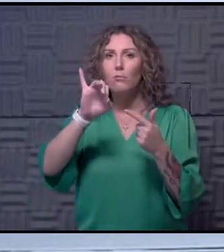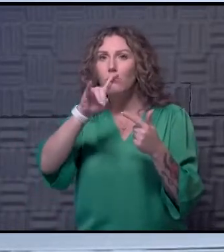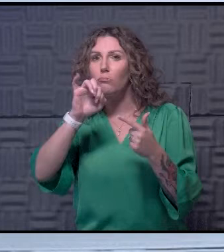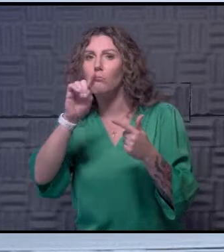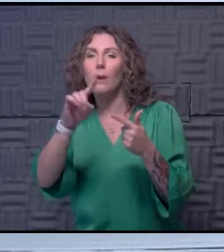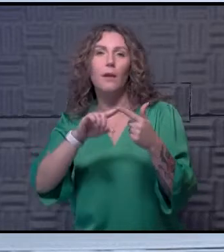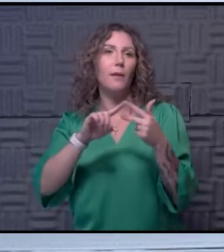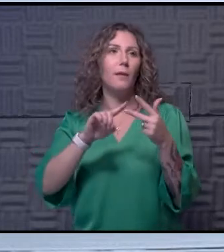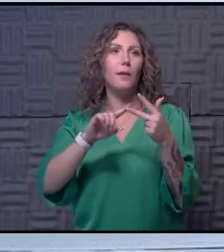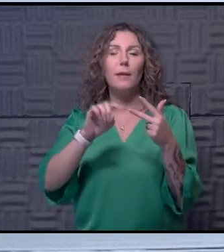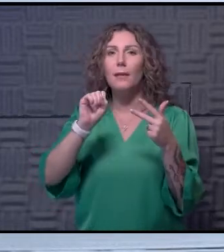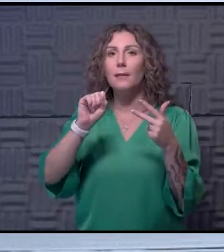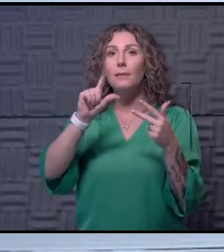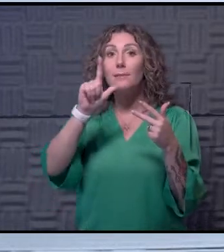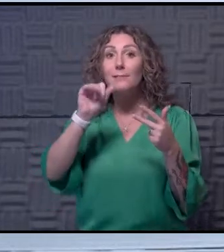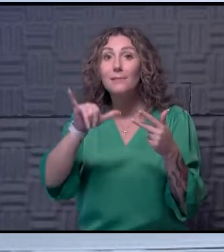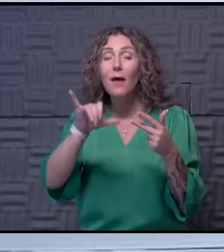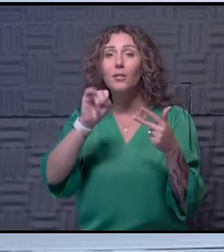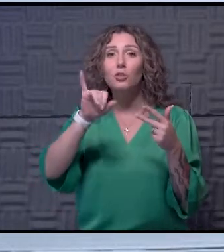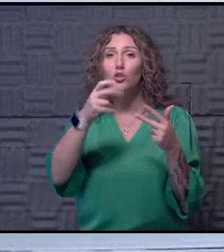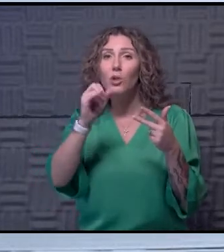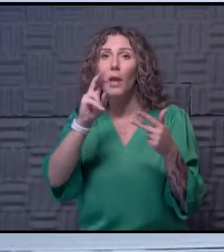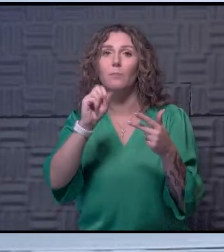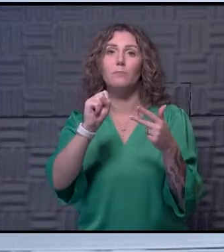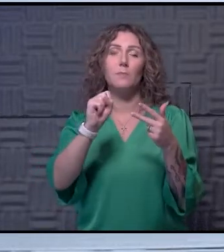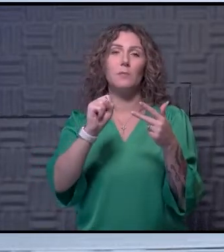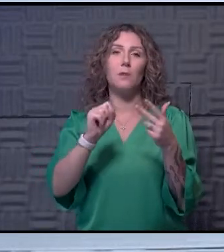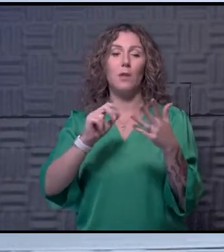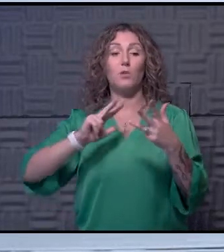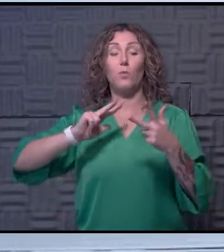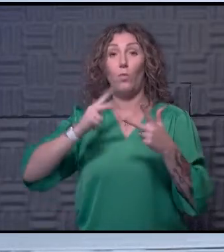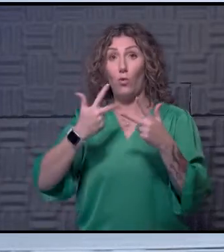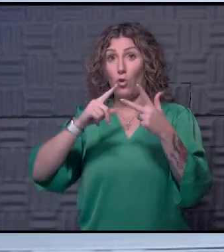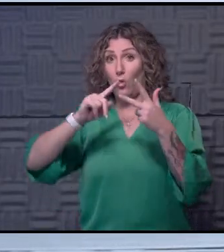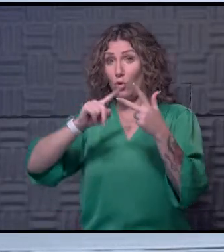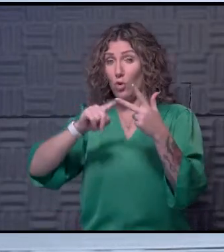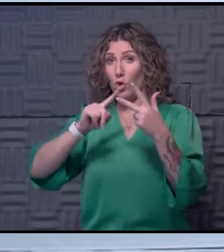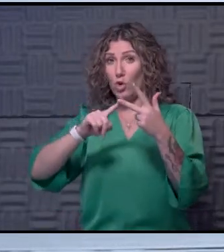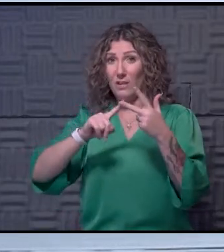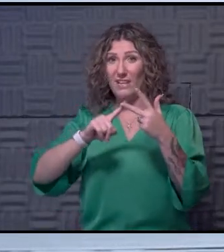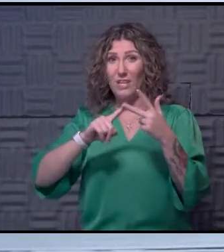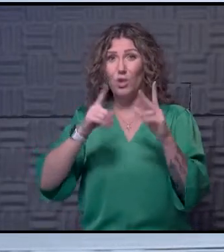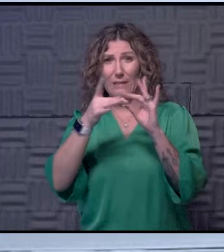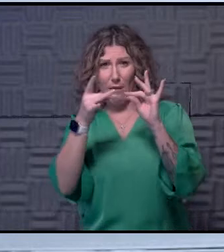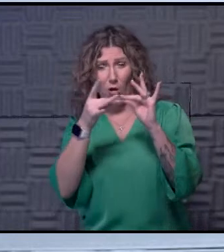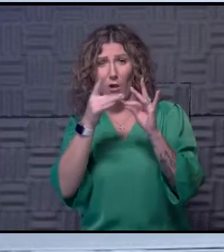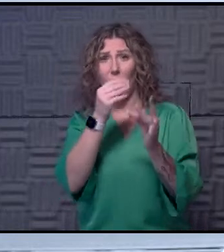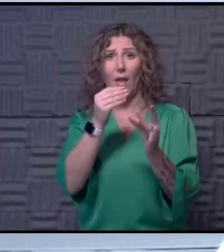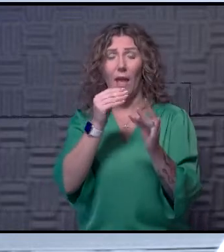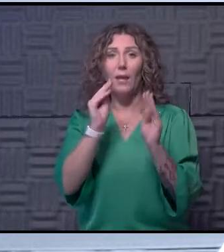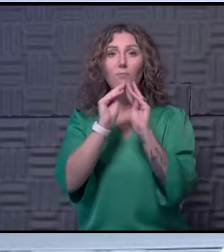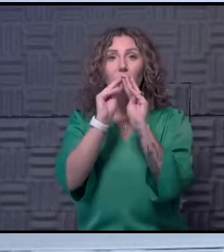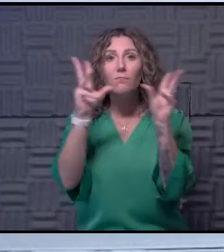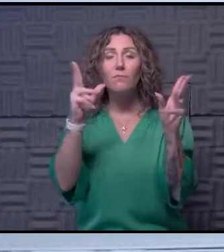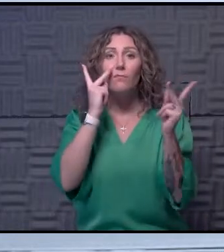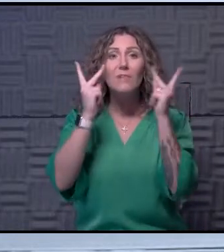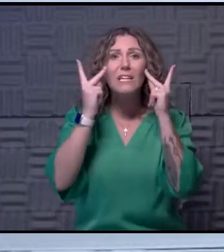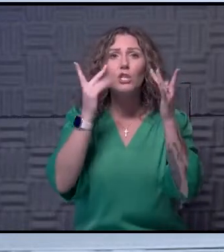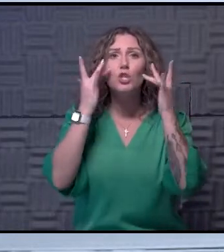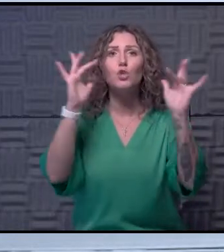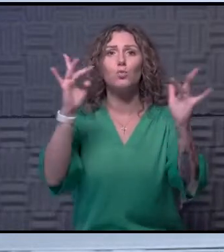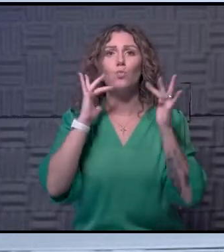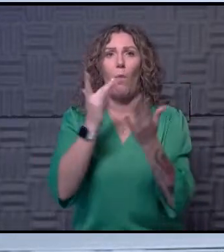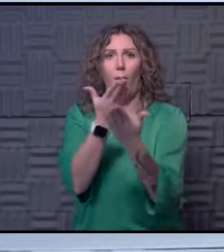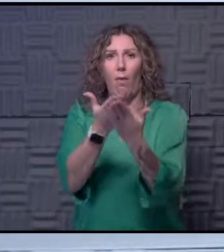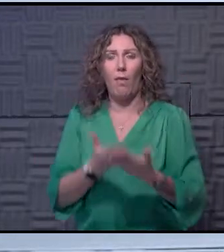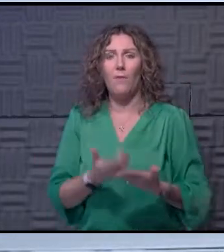might matter. Third, I think we should use narrative and some visual evidence. So something that I've followed your program pretty closely, and something I think